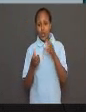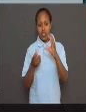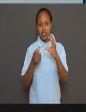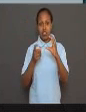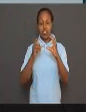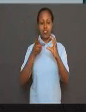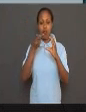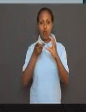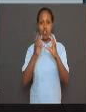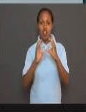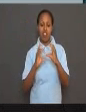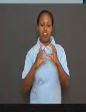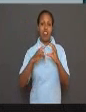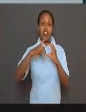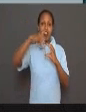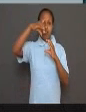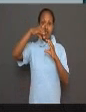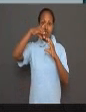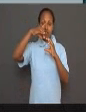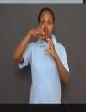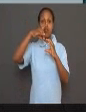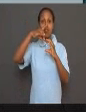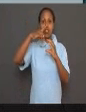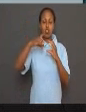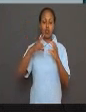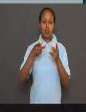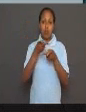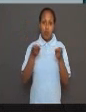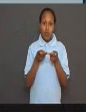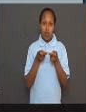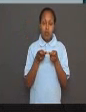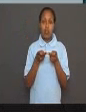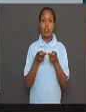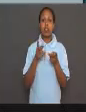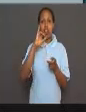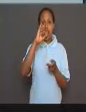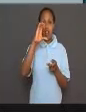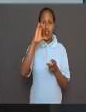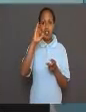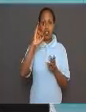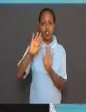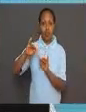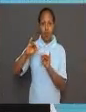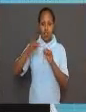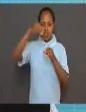displaced to make room for the ice.